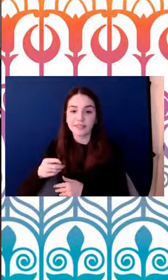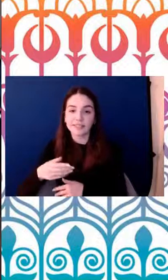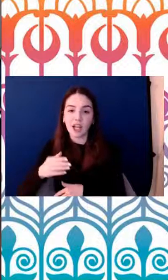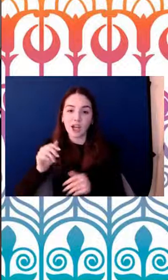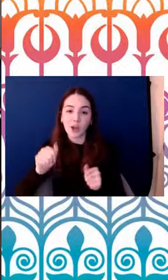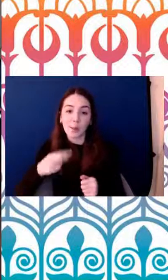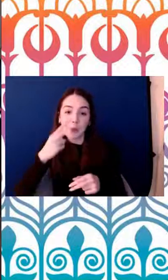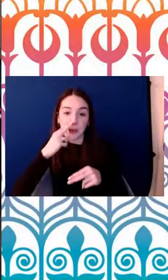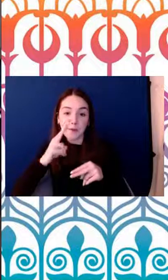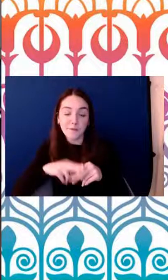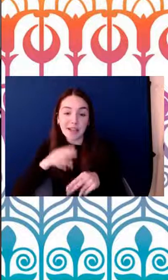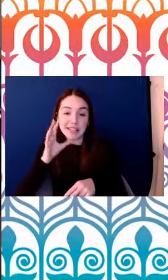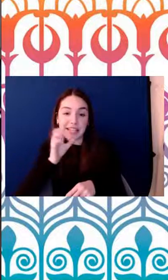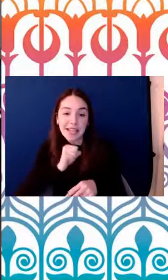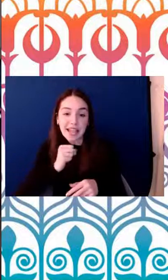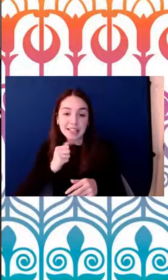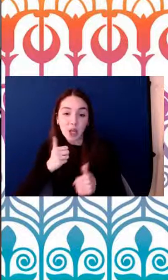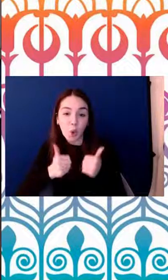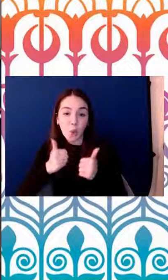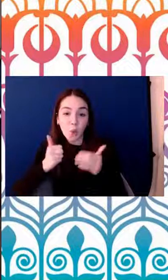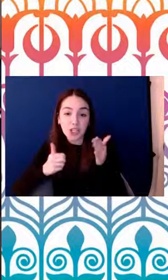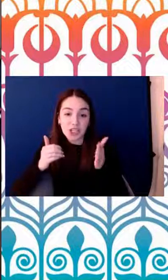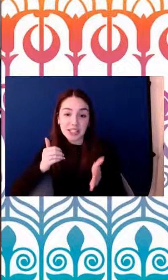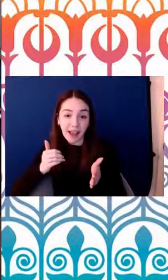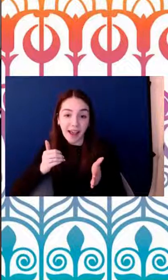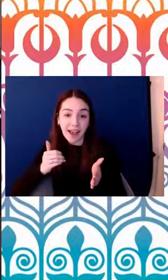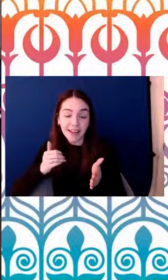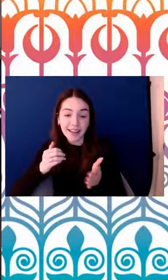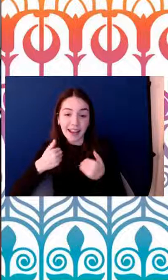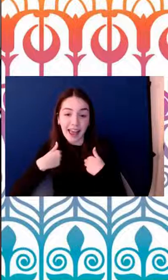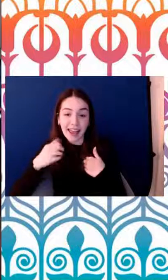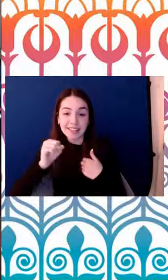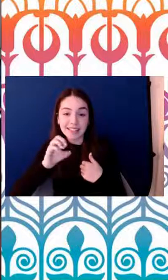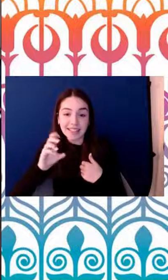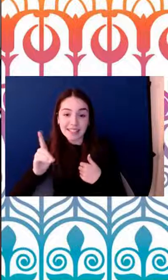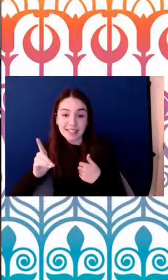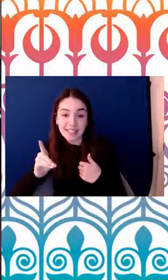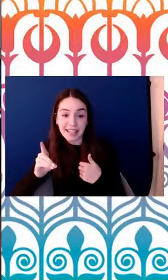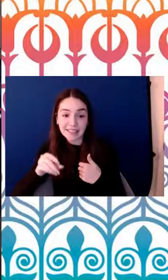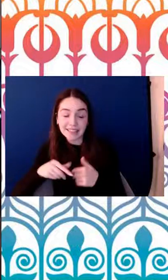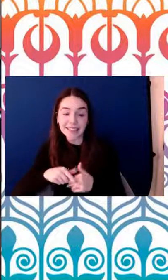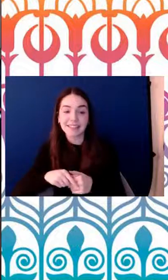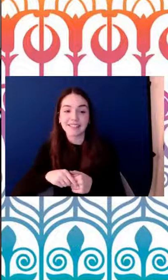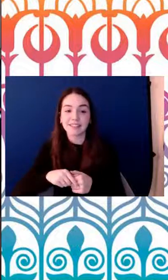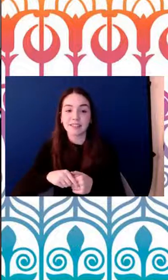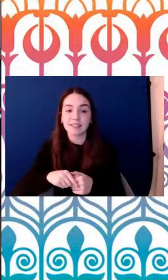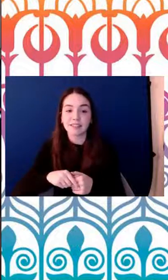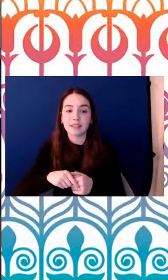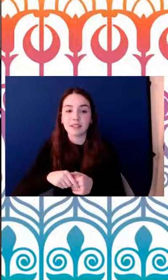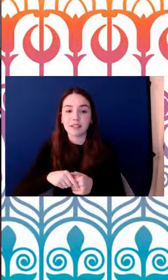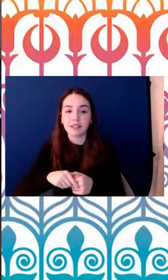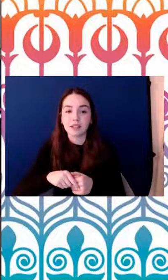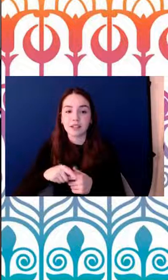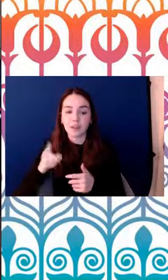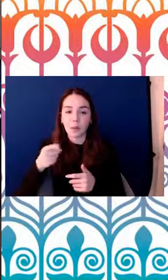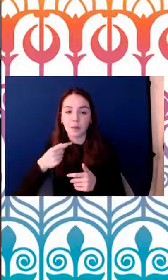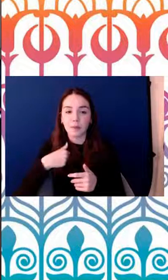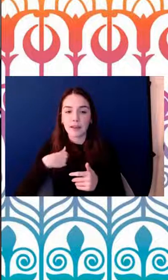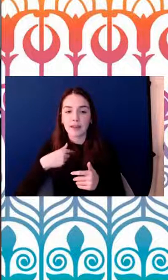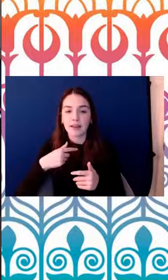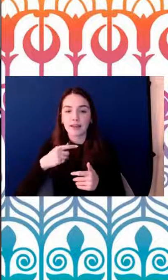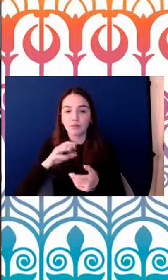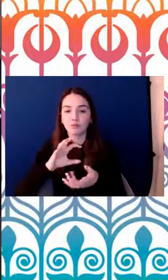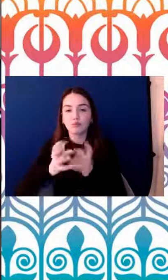is the seed going to be on this side? Which side is it going to be on? All right, so do you guys remember? Wait, I'm going to twist it.